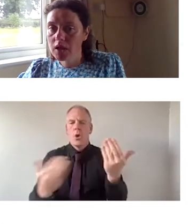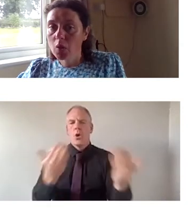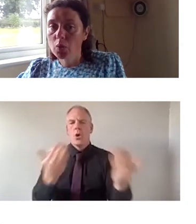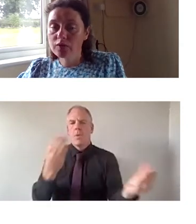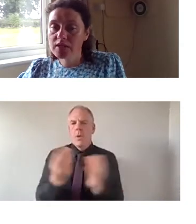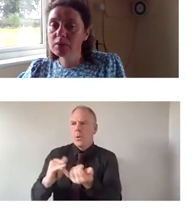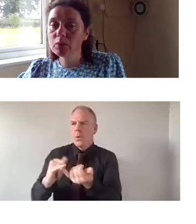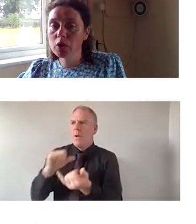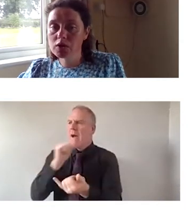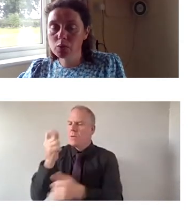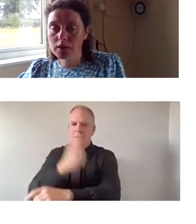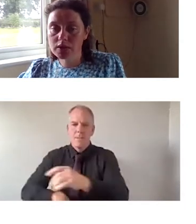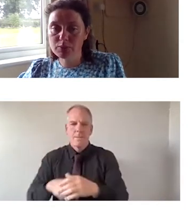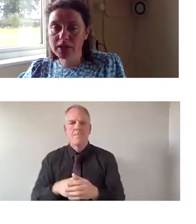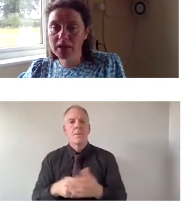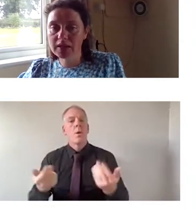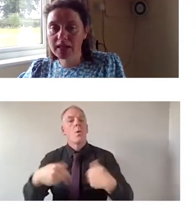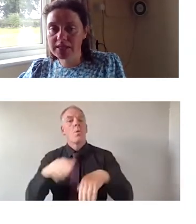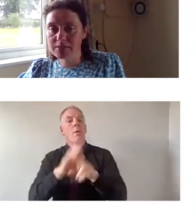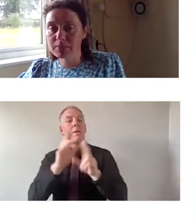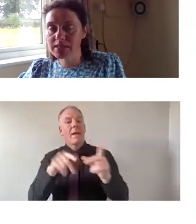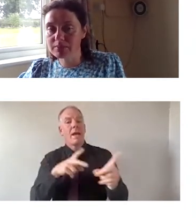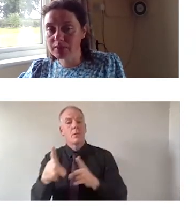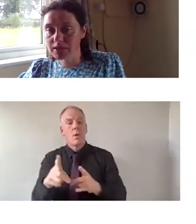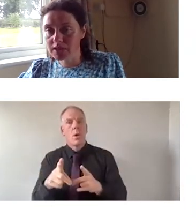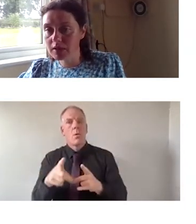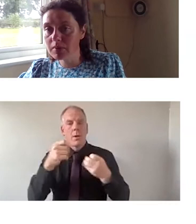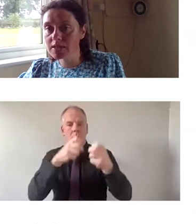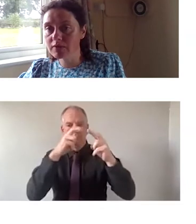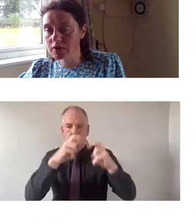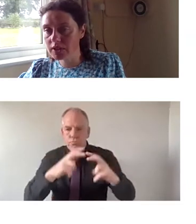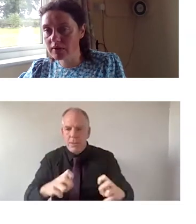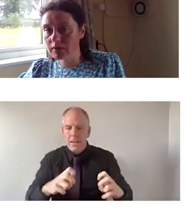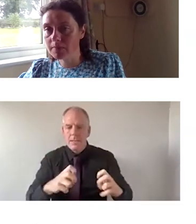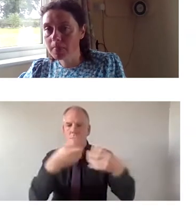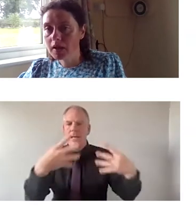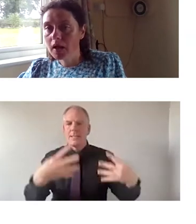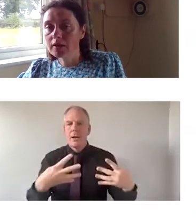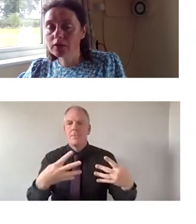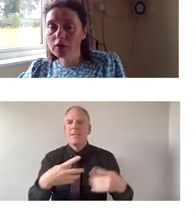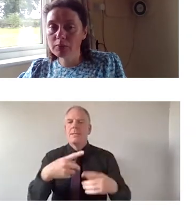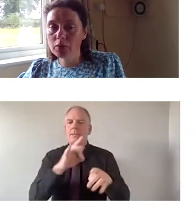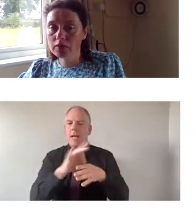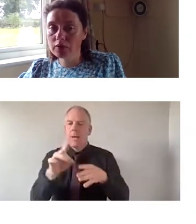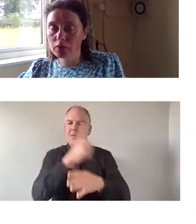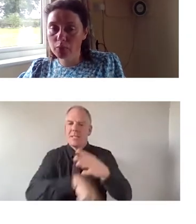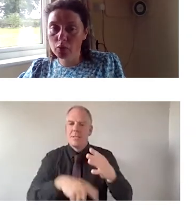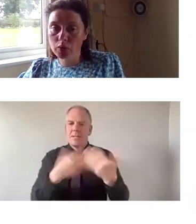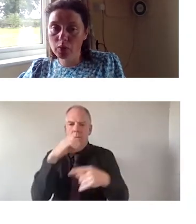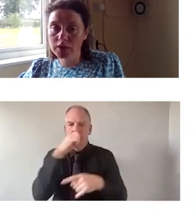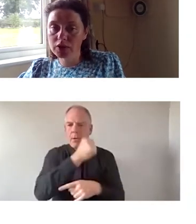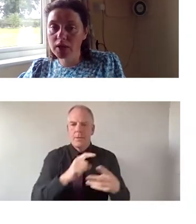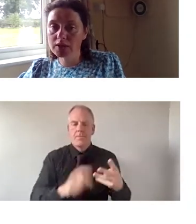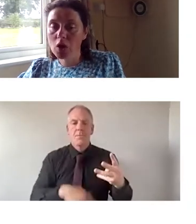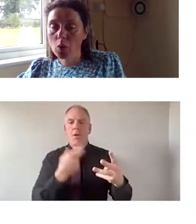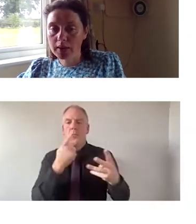without. Where feasible, we also wanted to break down analysis by disability type and severity level. And the third component of the report,